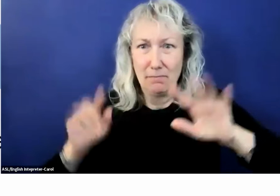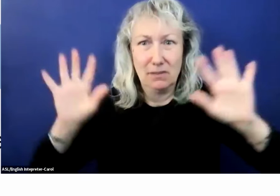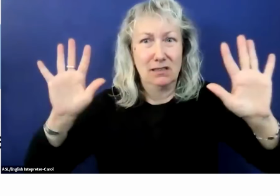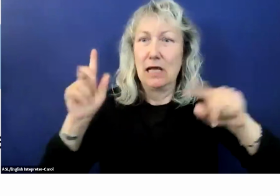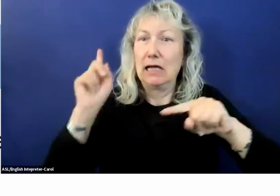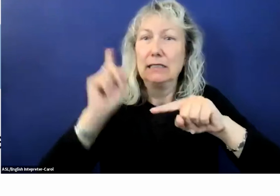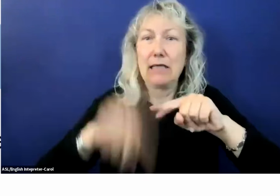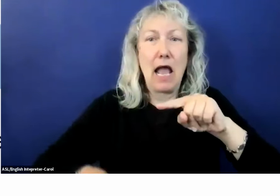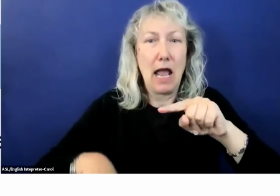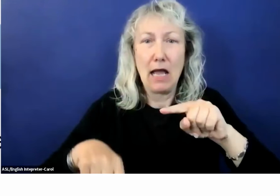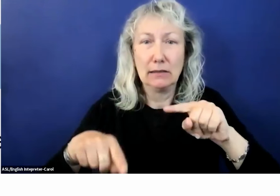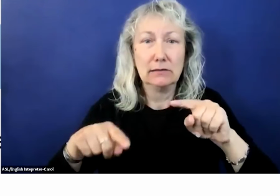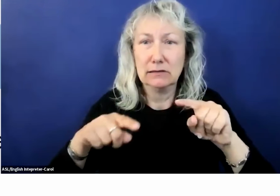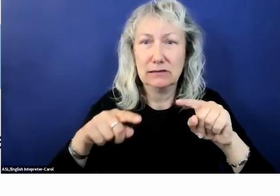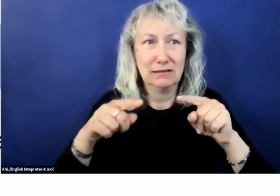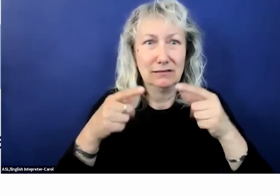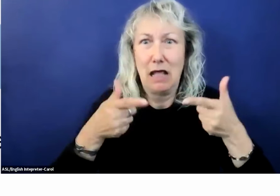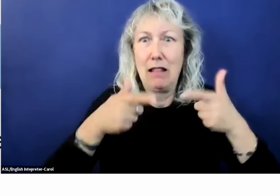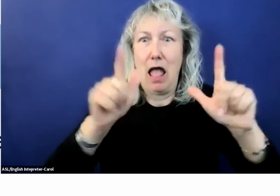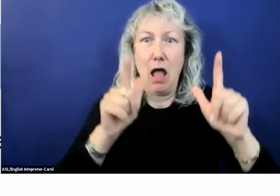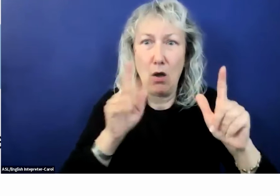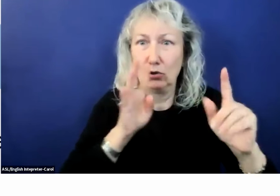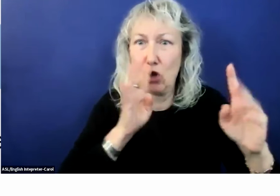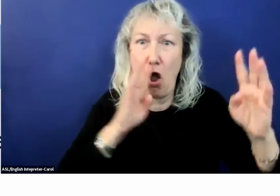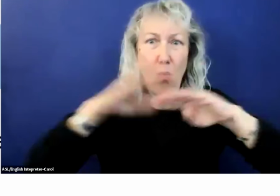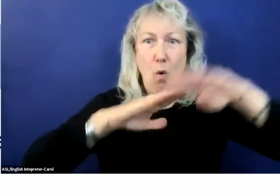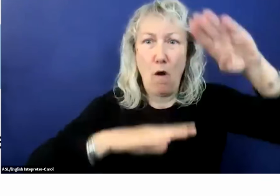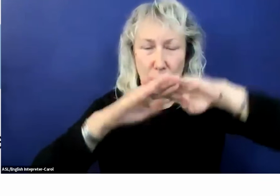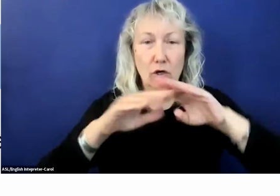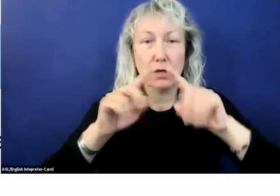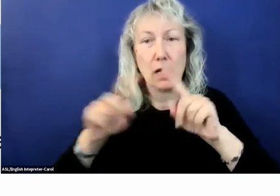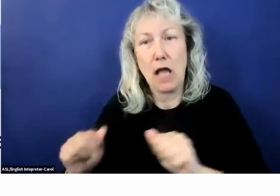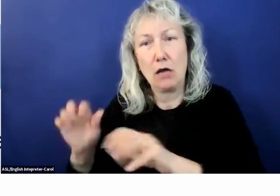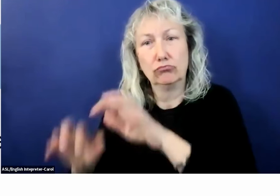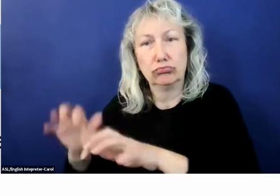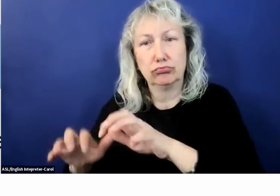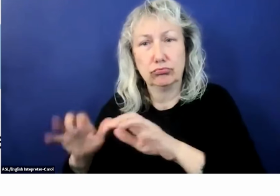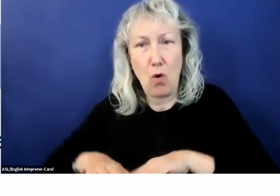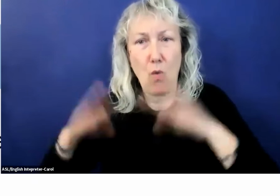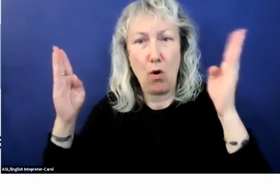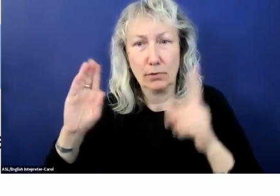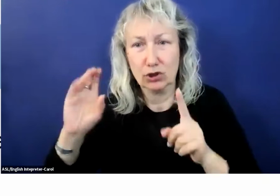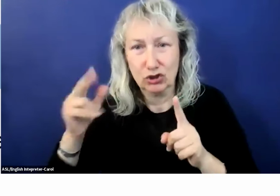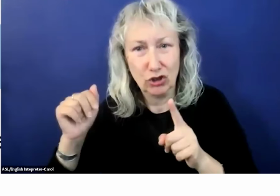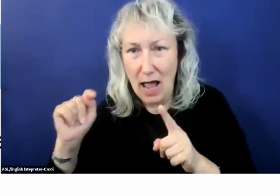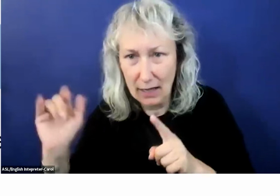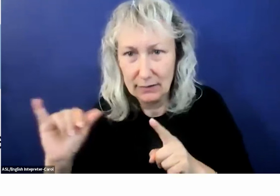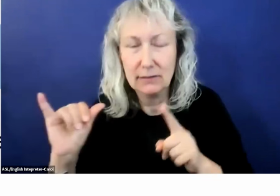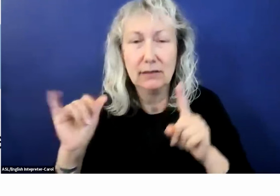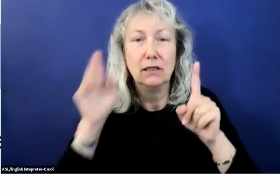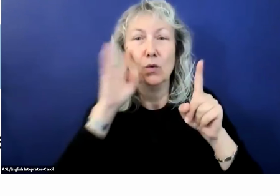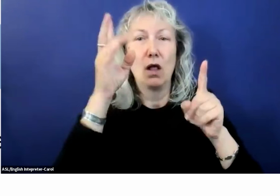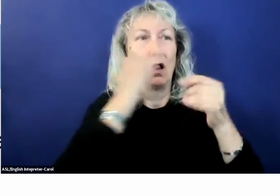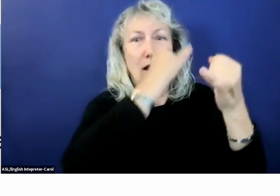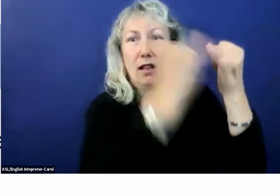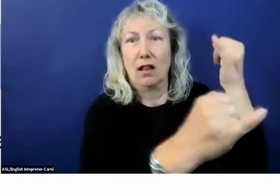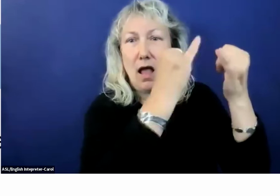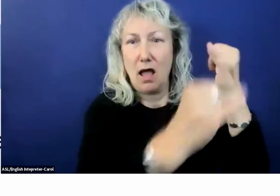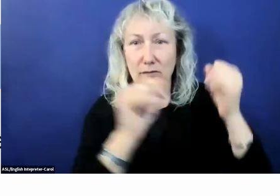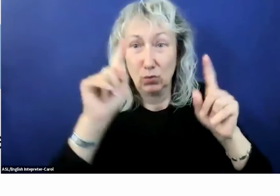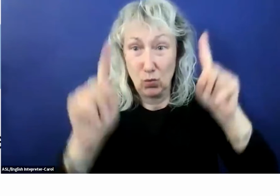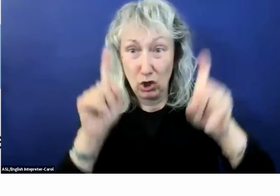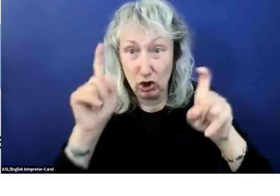chat function. At the end of the event, we will have a facilitated question and answer session during